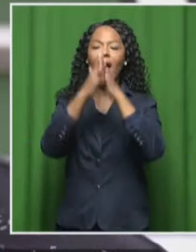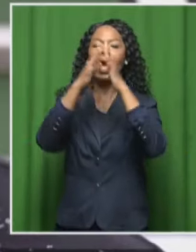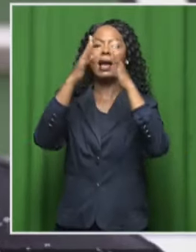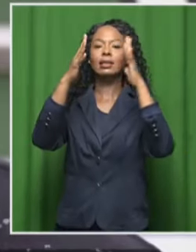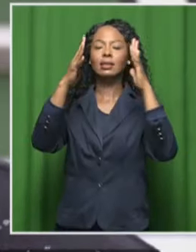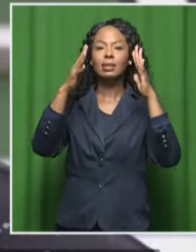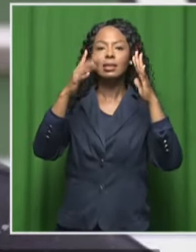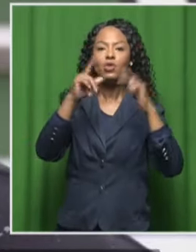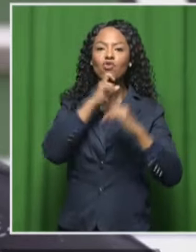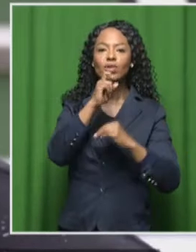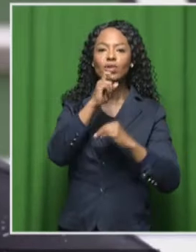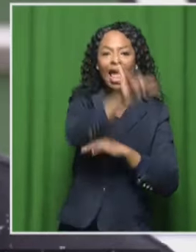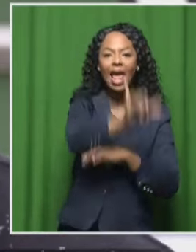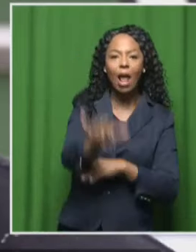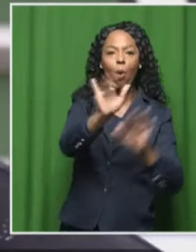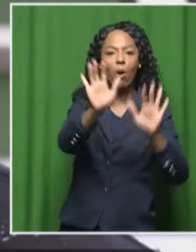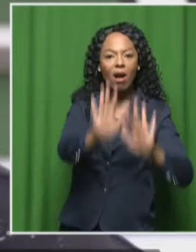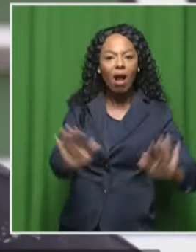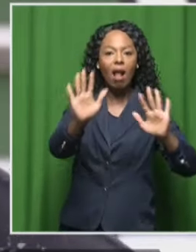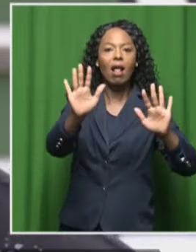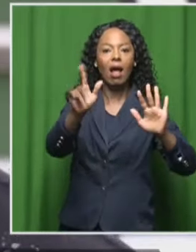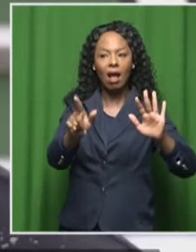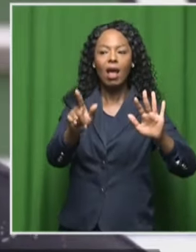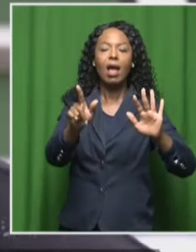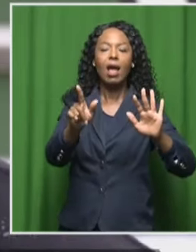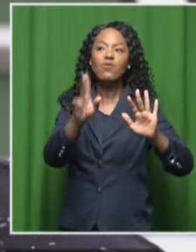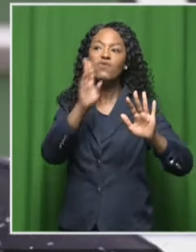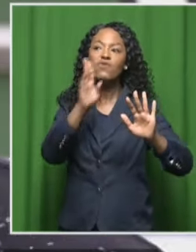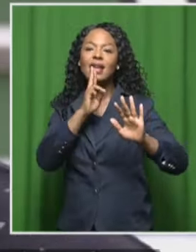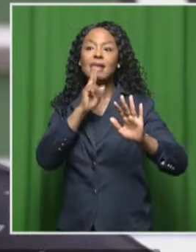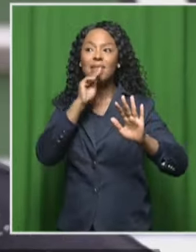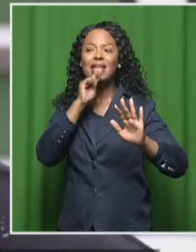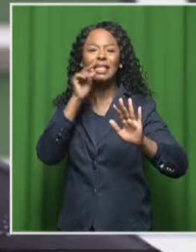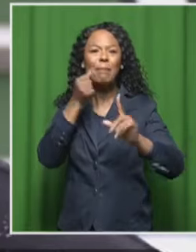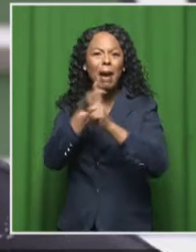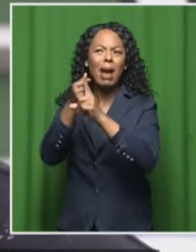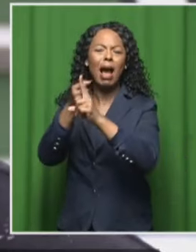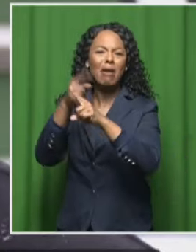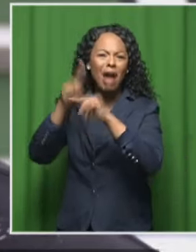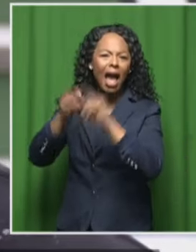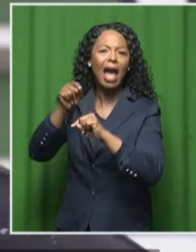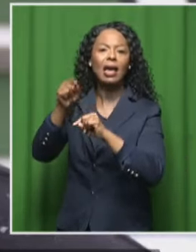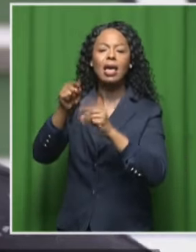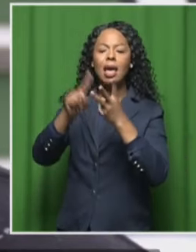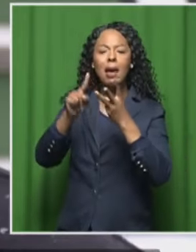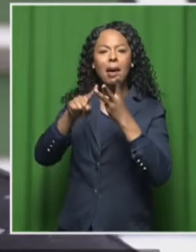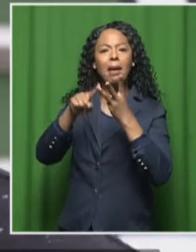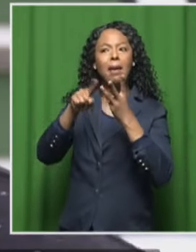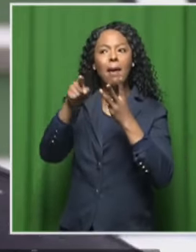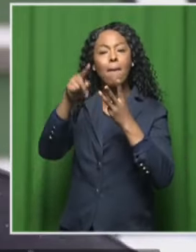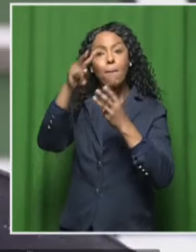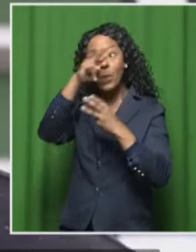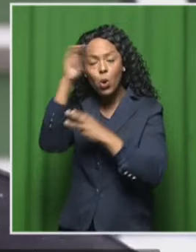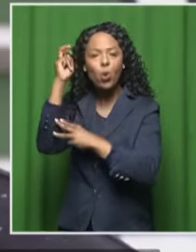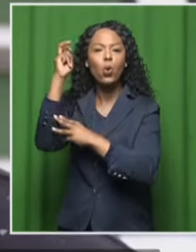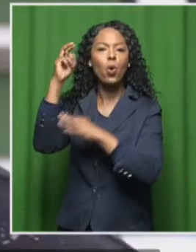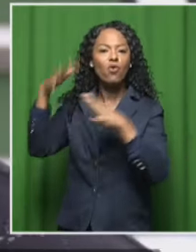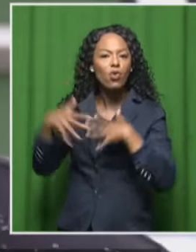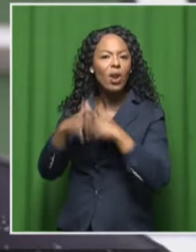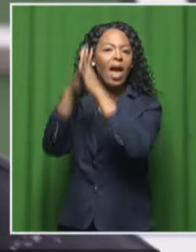for gold, we use red for maybe if that thing they fought for, and then we use blue for unite, we use maroon for honor, we